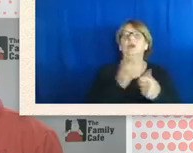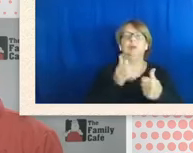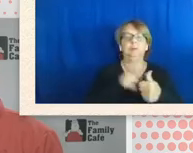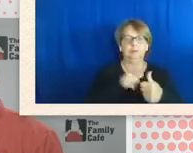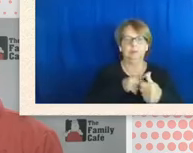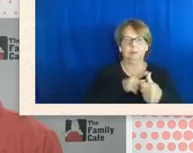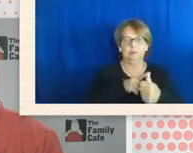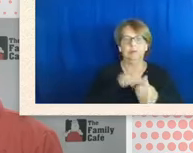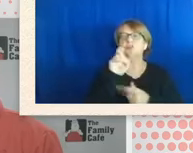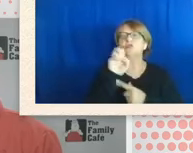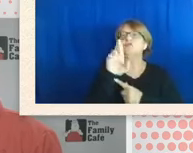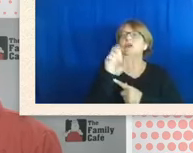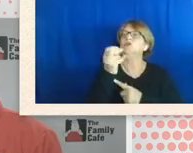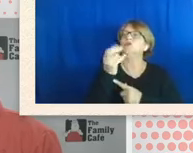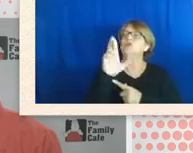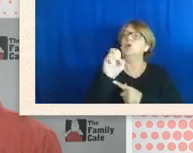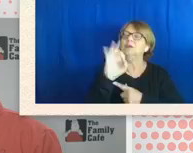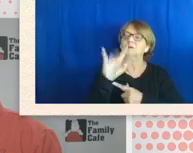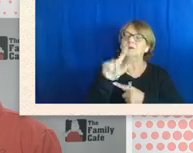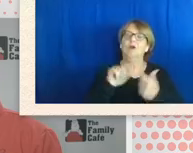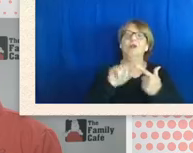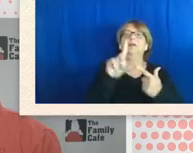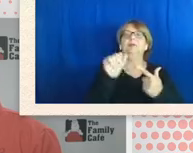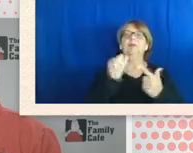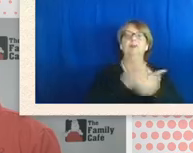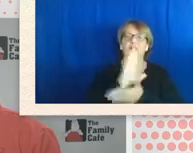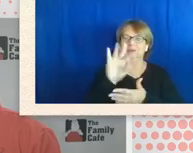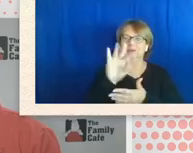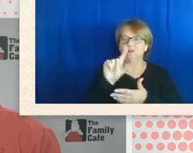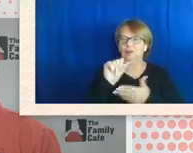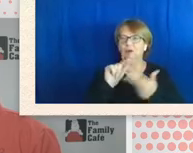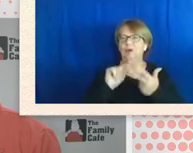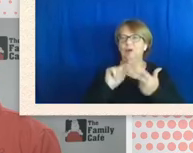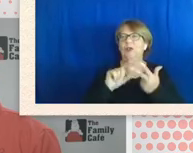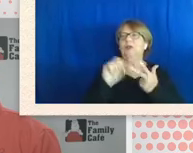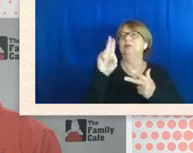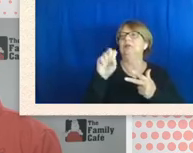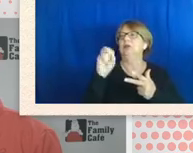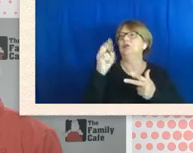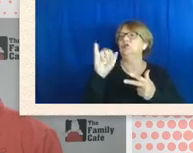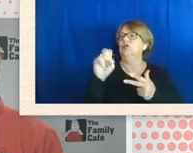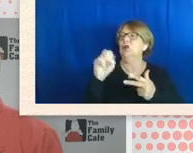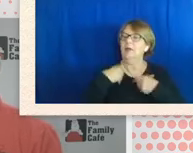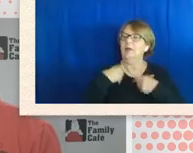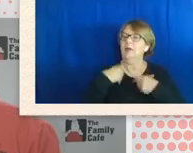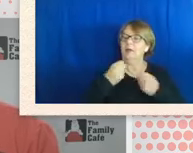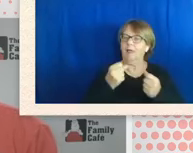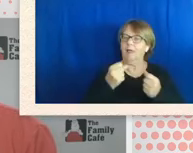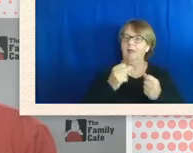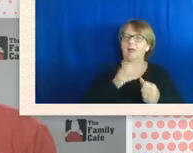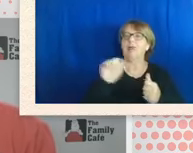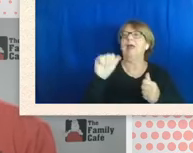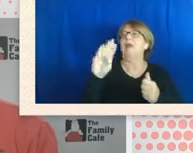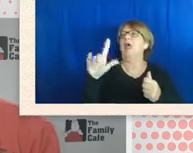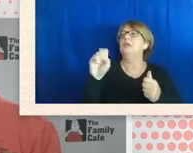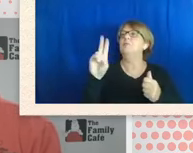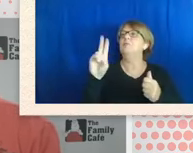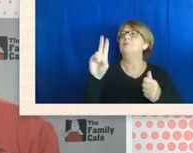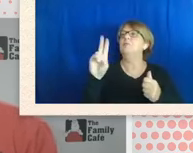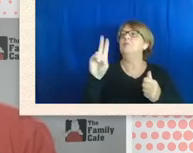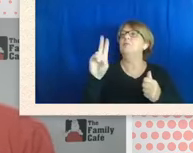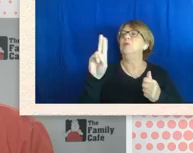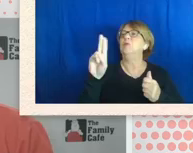Florida, Disability Rights Florida, and Sunshine Health, and of course, Able United, who Joe is going to share a short message from